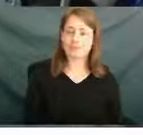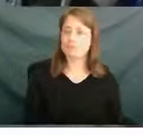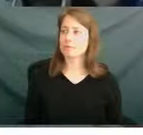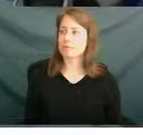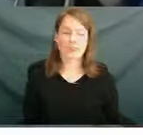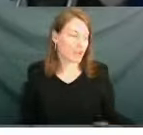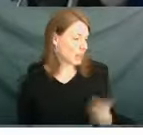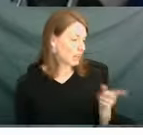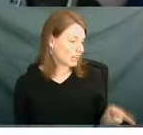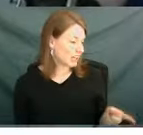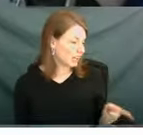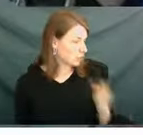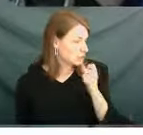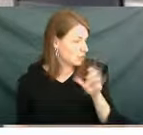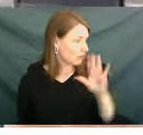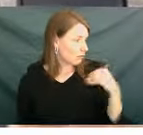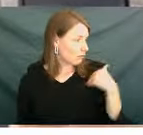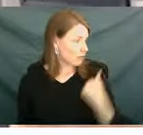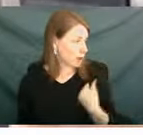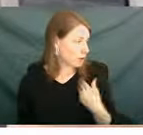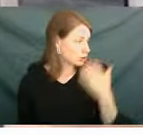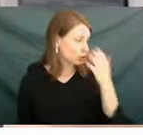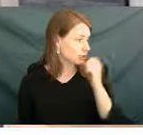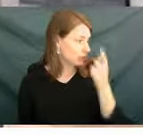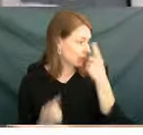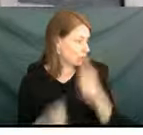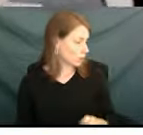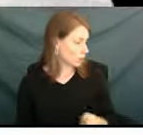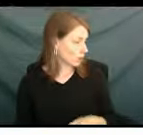and we find you guilty.